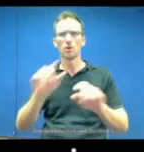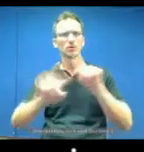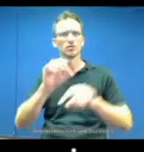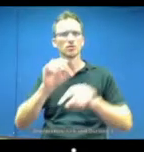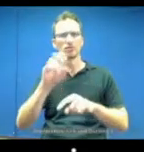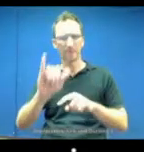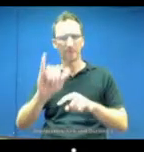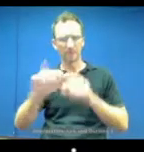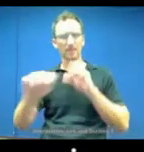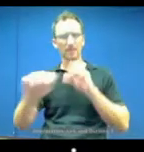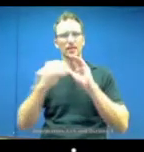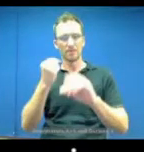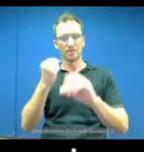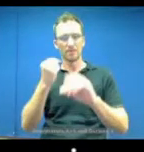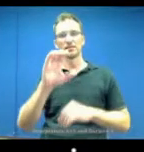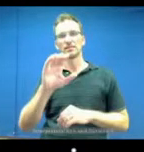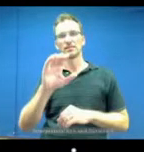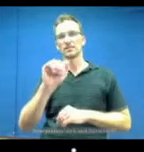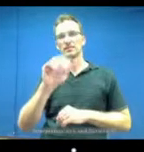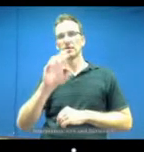CAROLYN, .white,